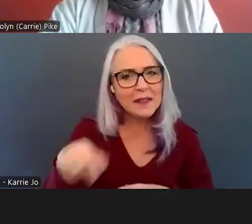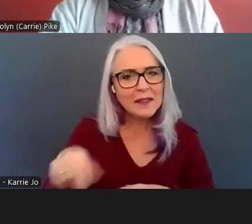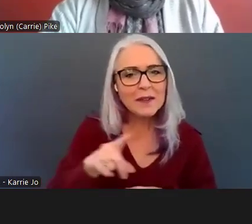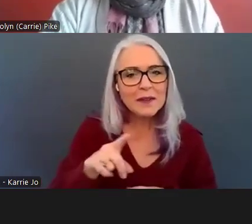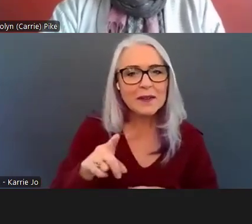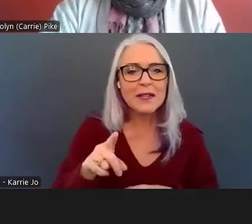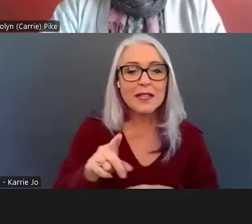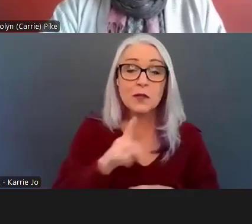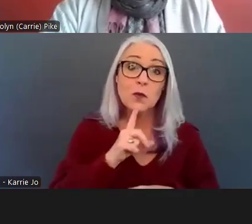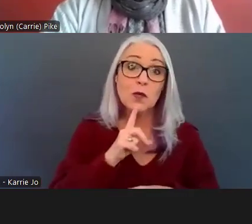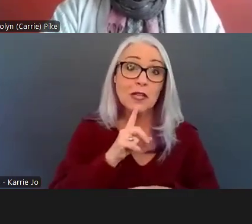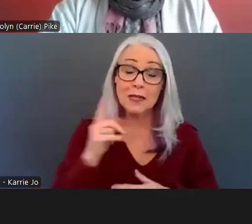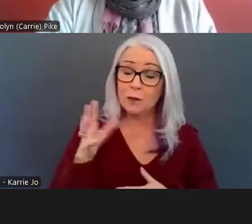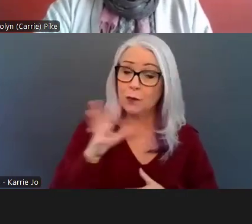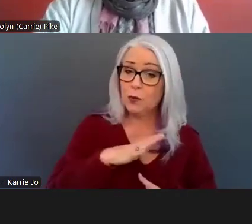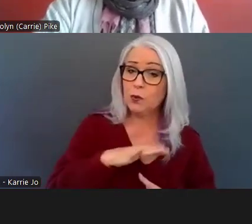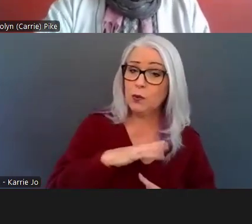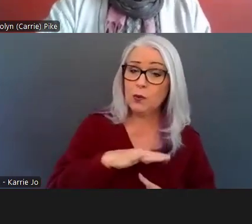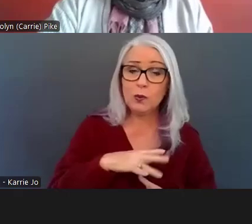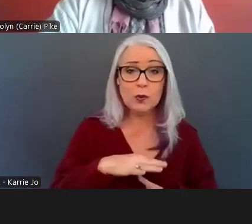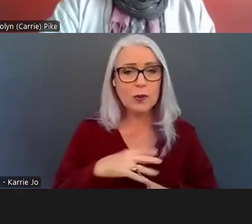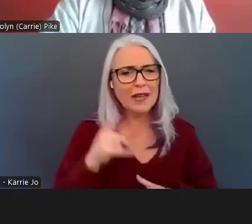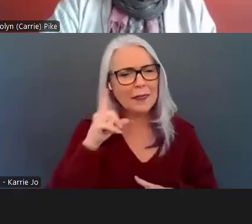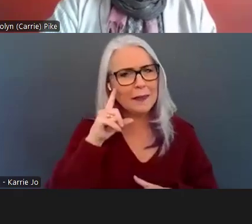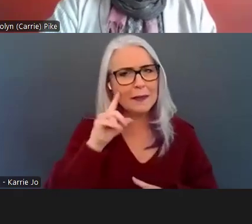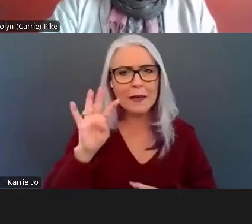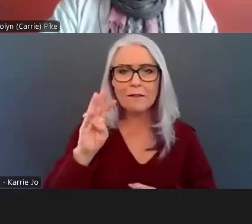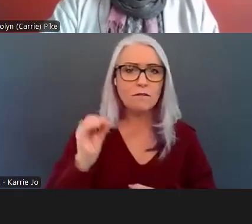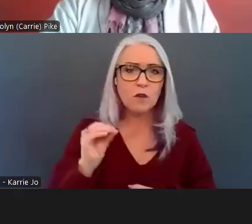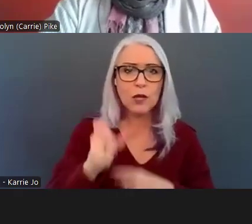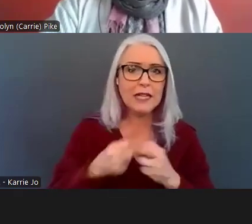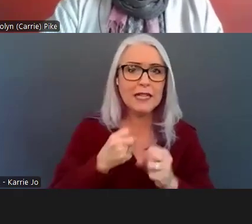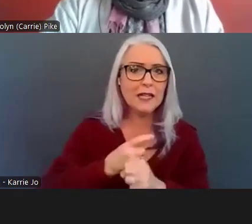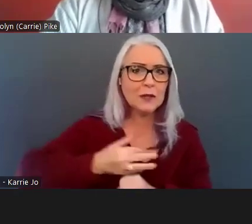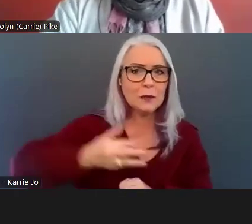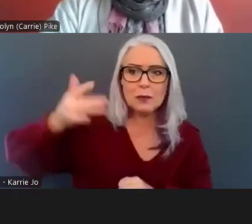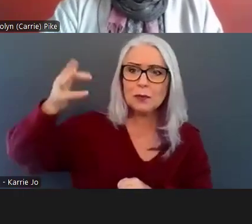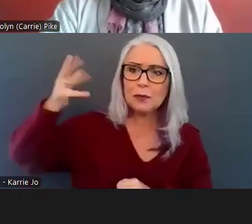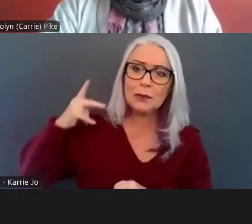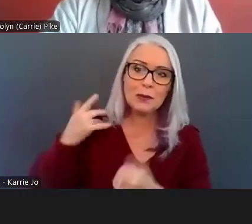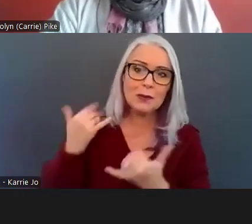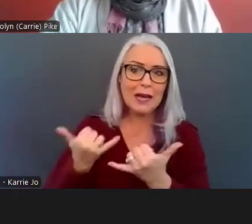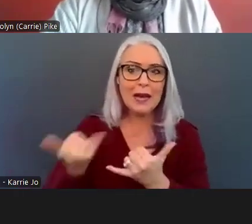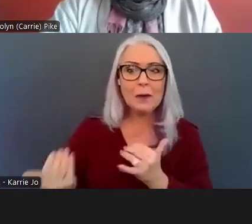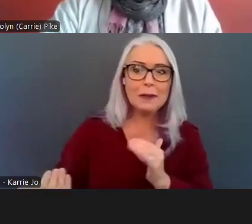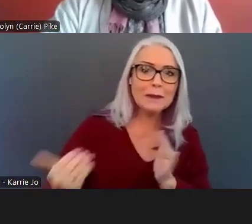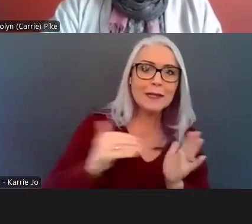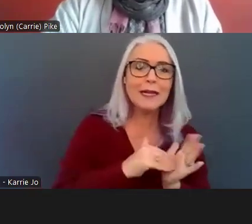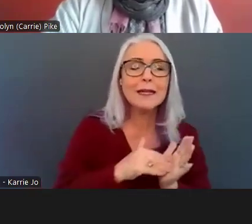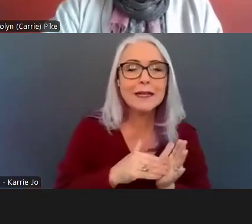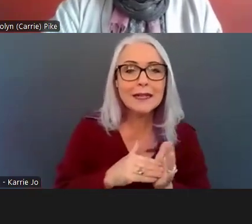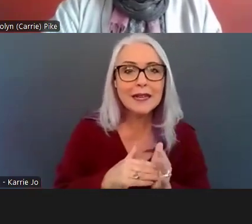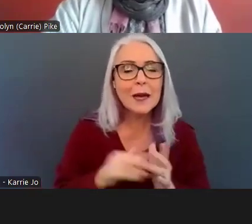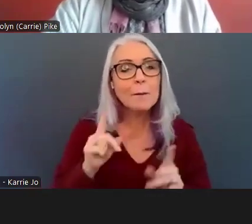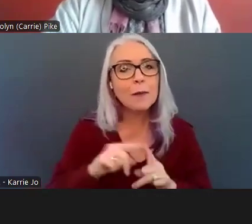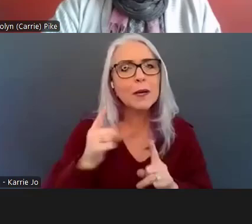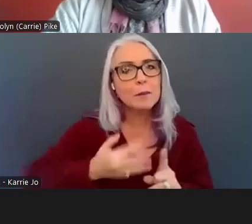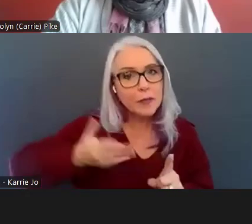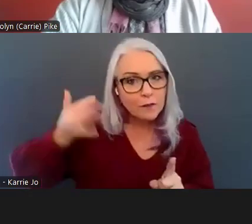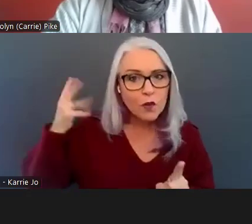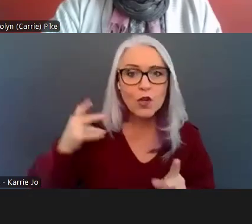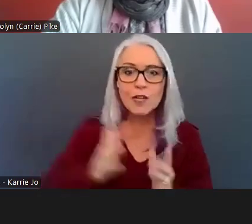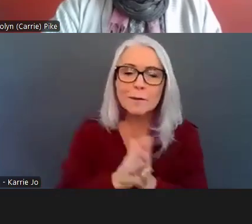a cool thing, whatever, 40 years ago, and we're kind of back at it. And I think one of the cool parts of the previous wave of excitement